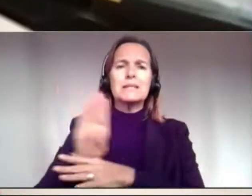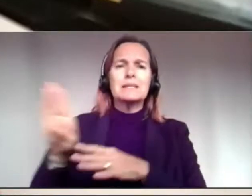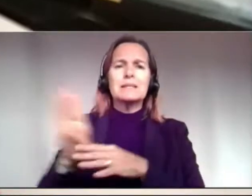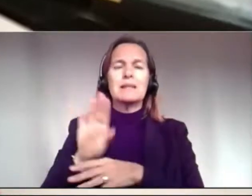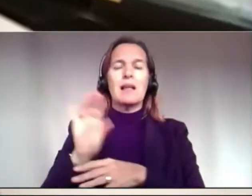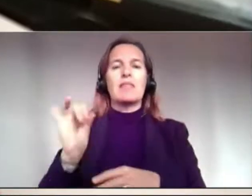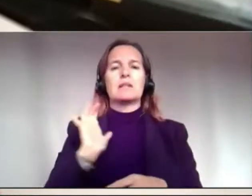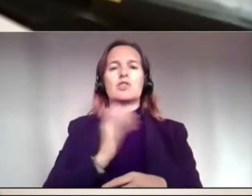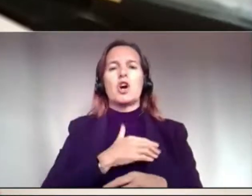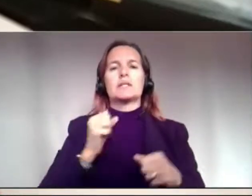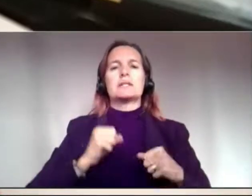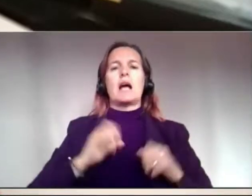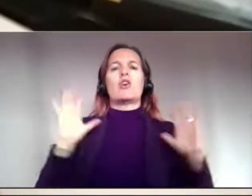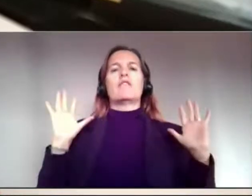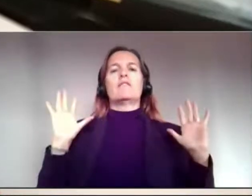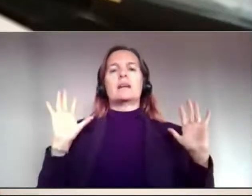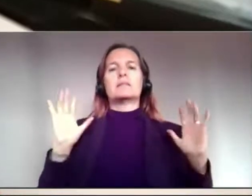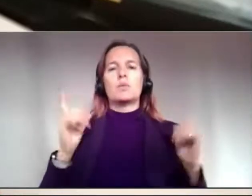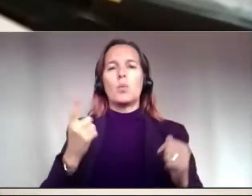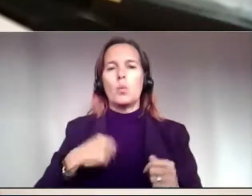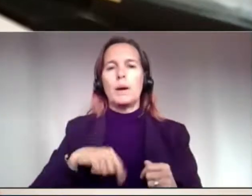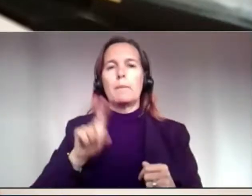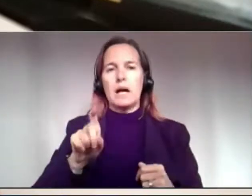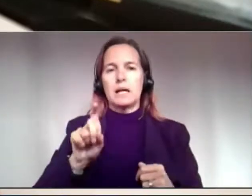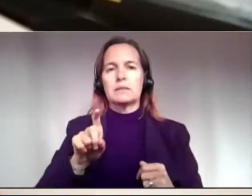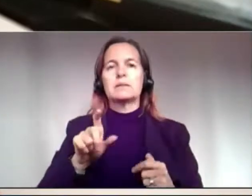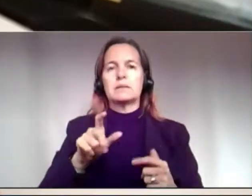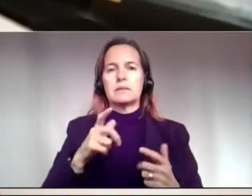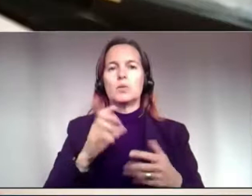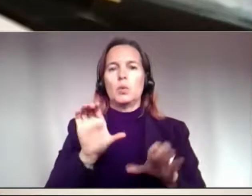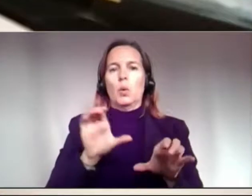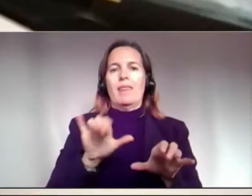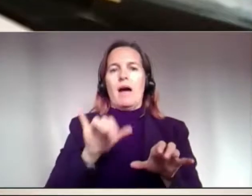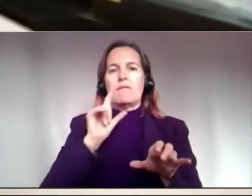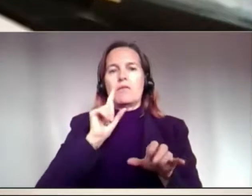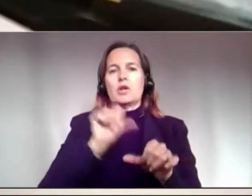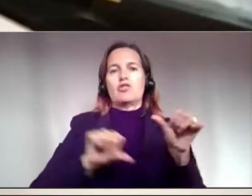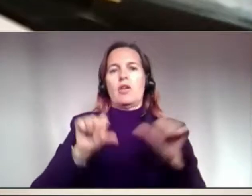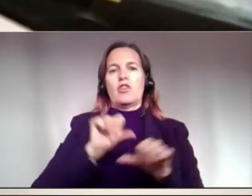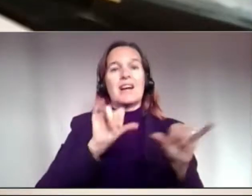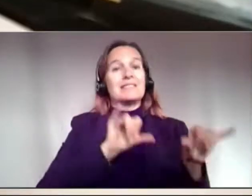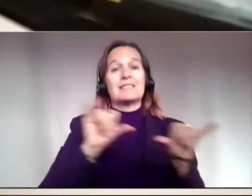make for each other. And that's a similar kind of thing that we do in war.